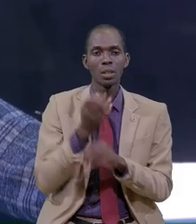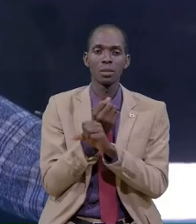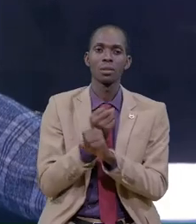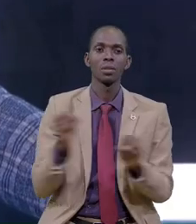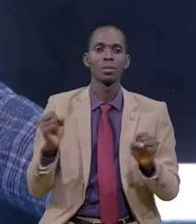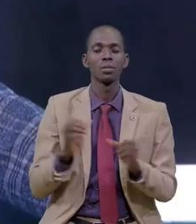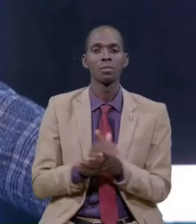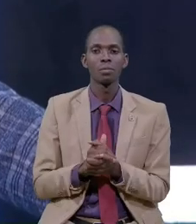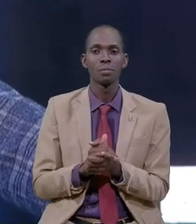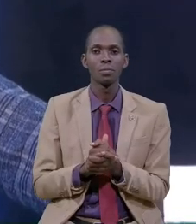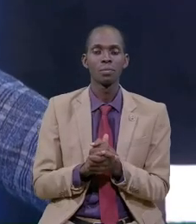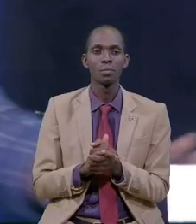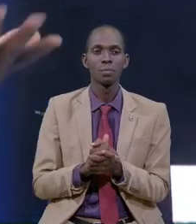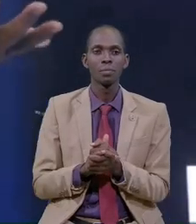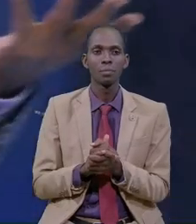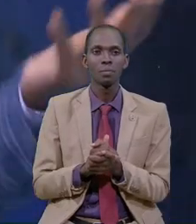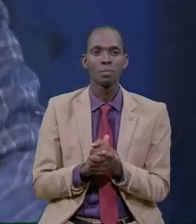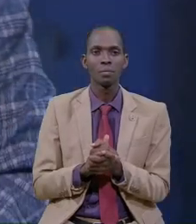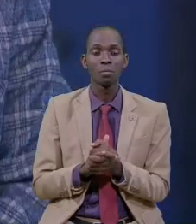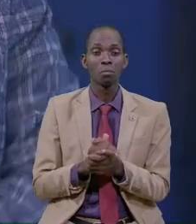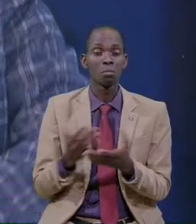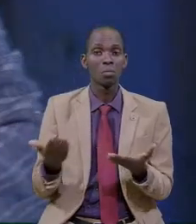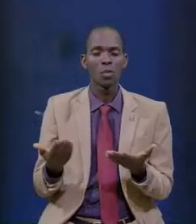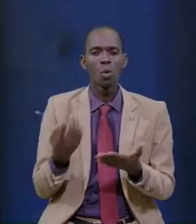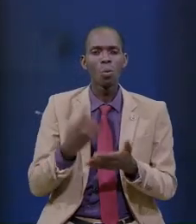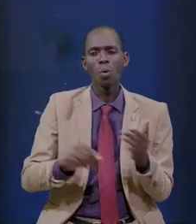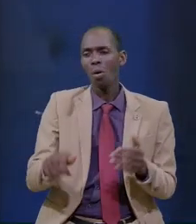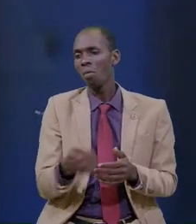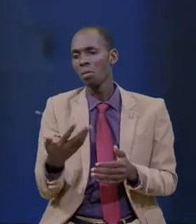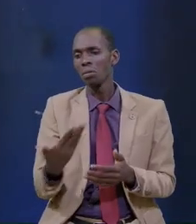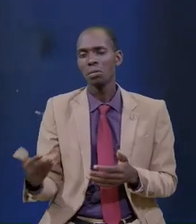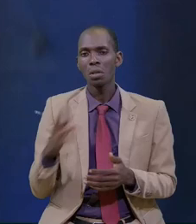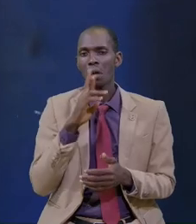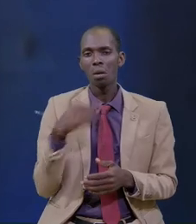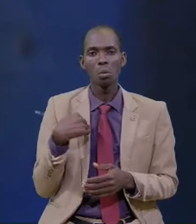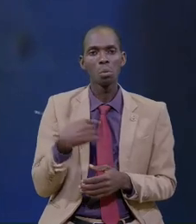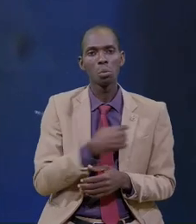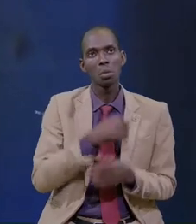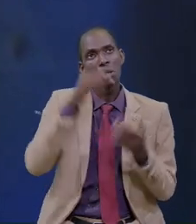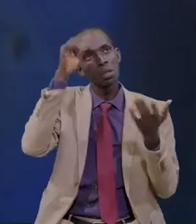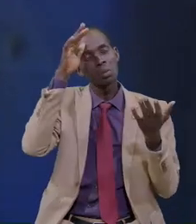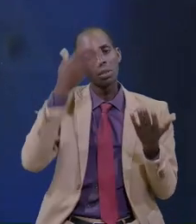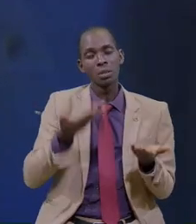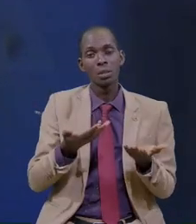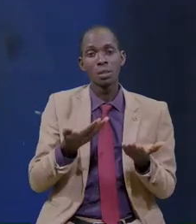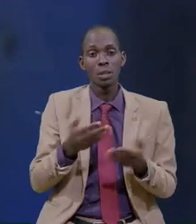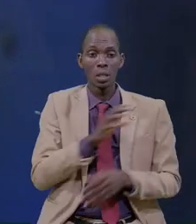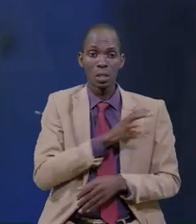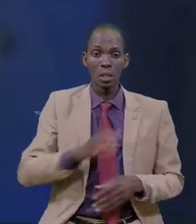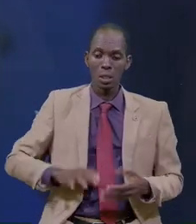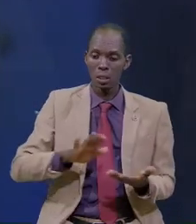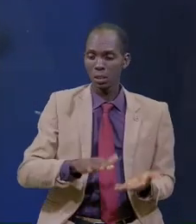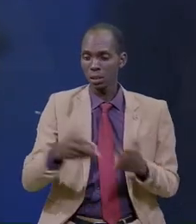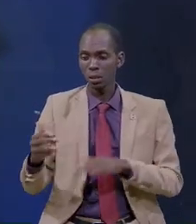save. What else are we expecting? Christ died on the cross for you.